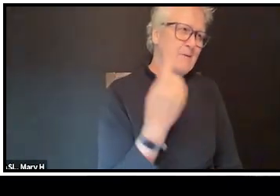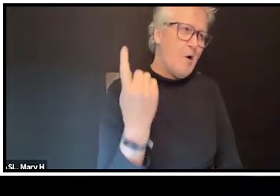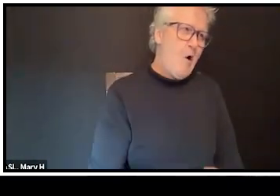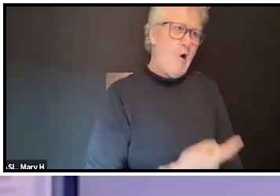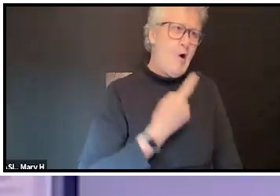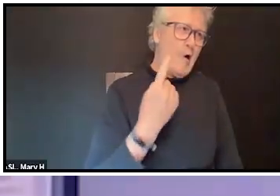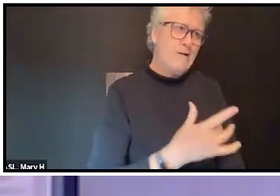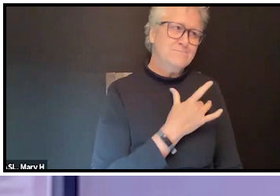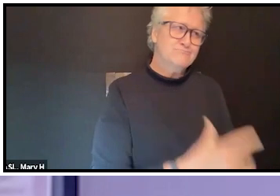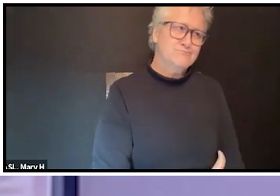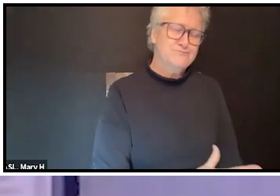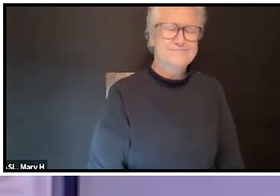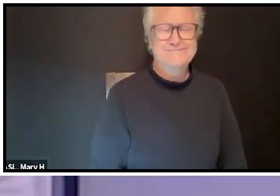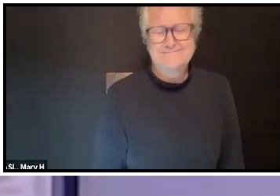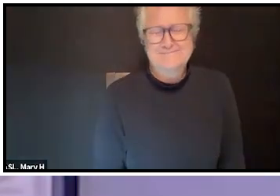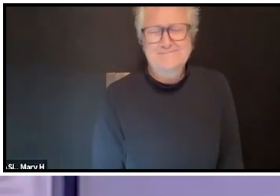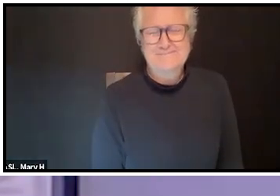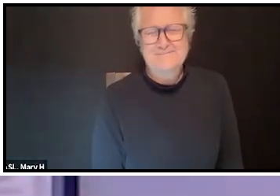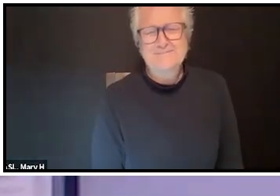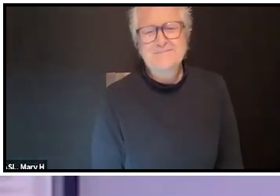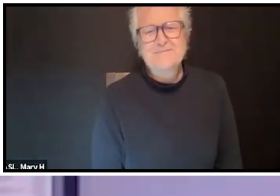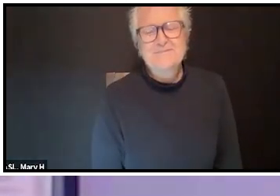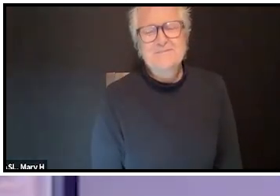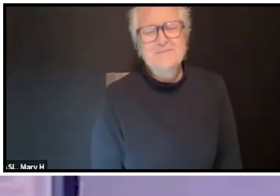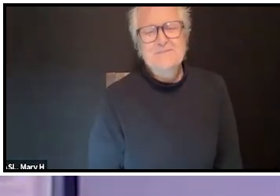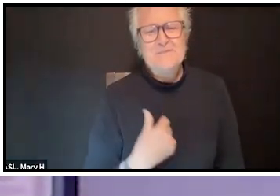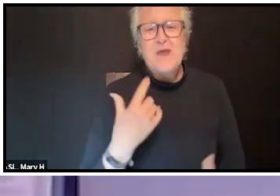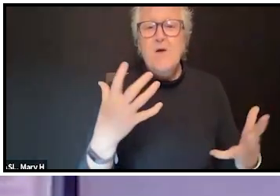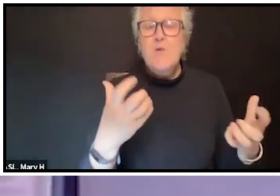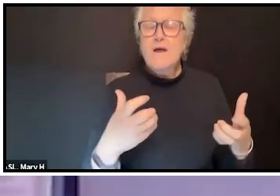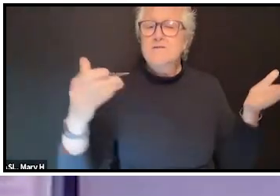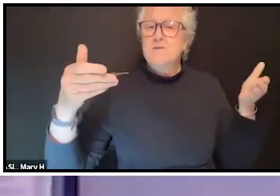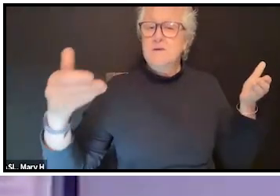And just want to introduce